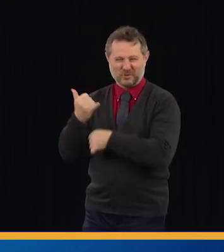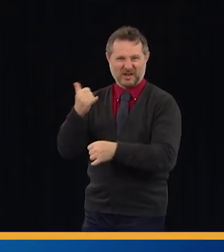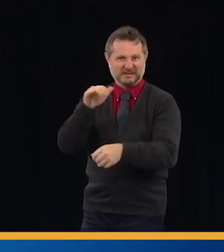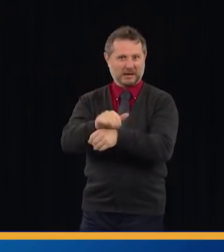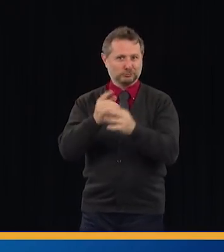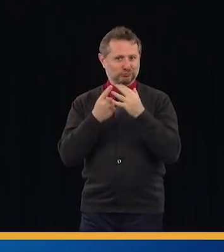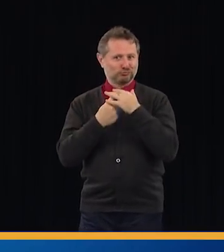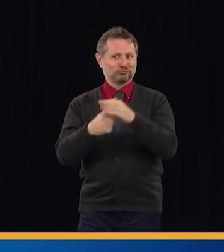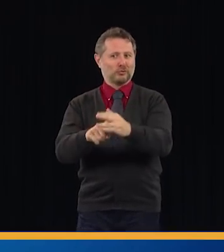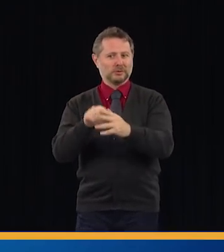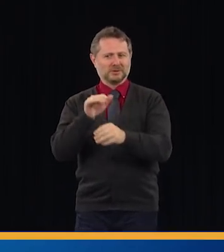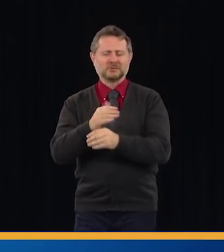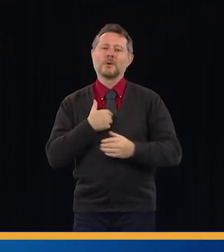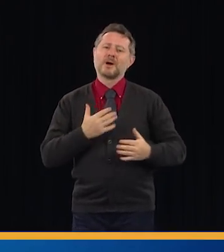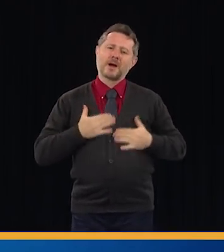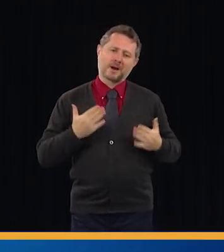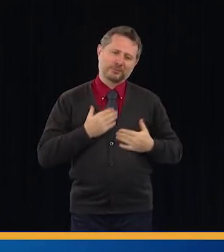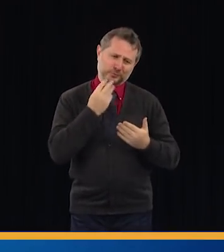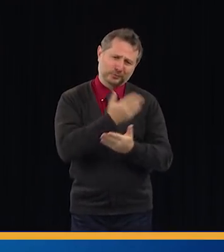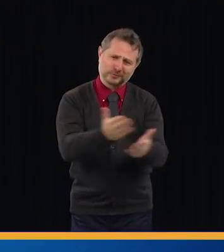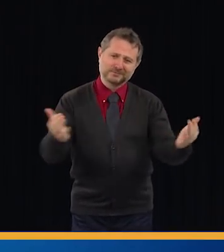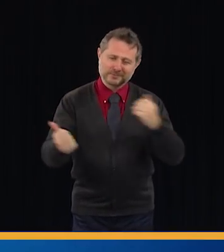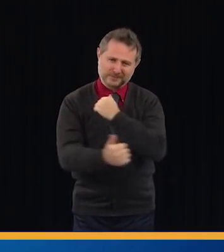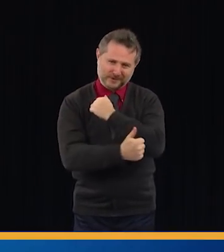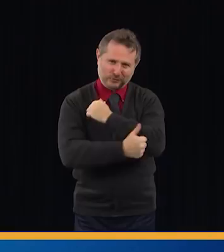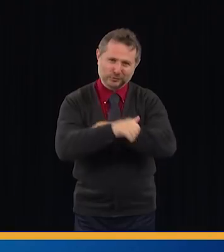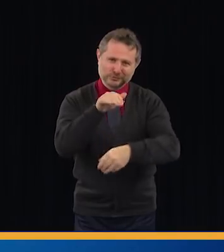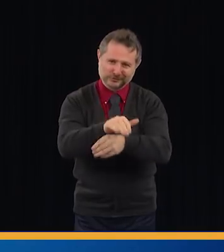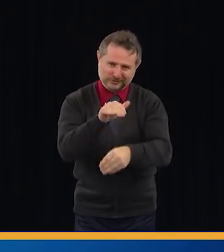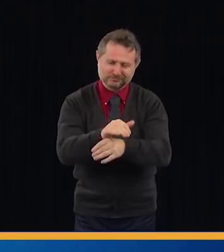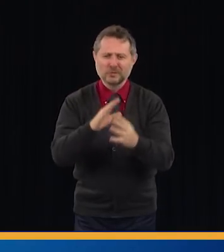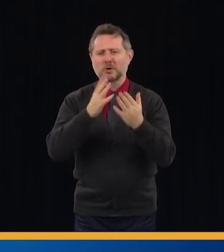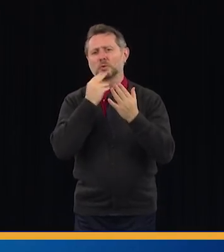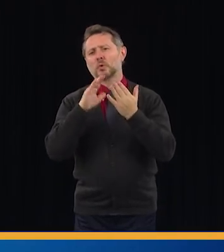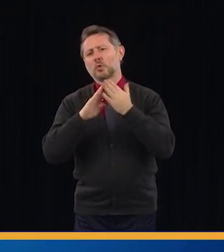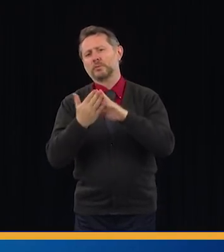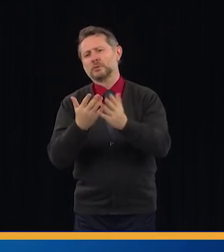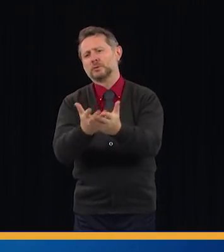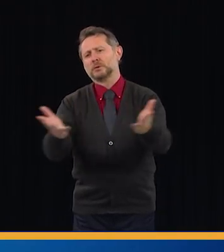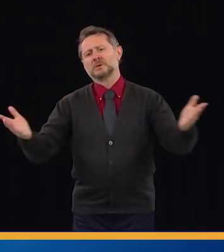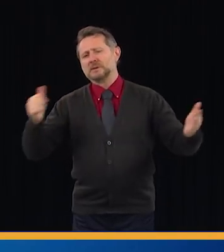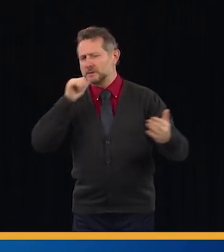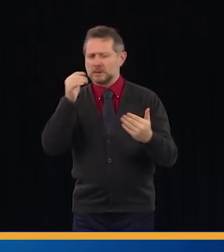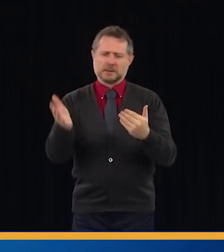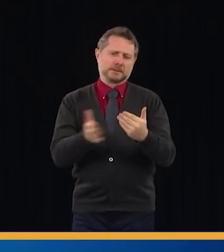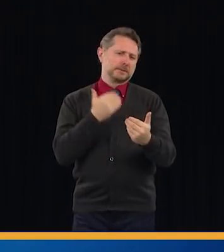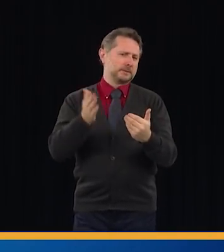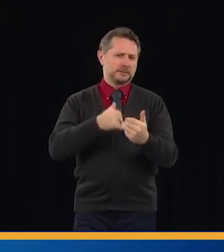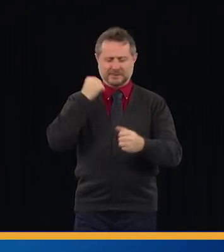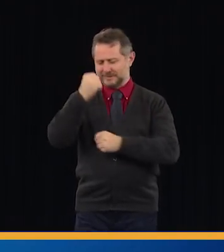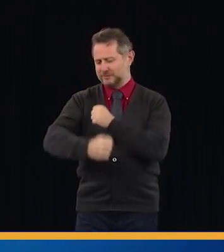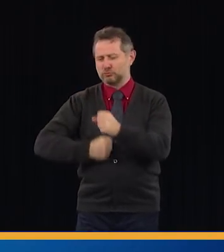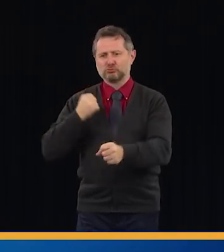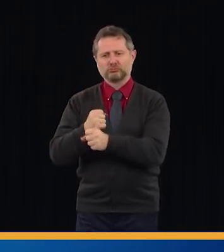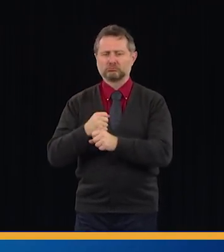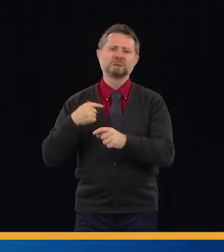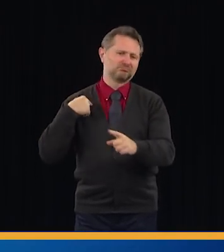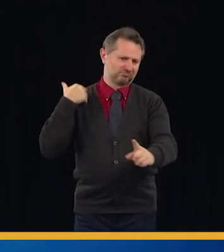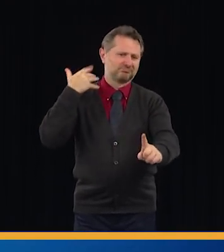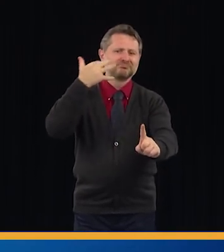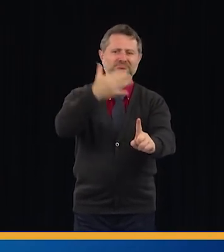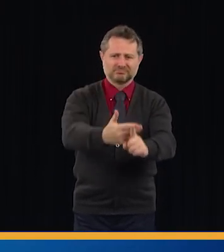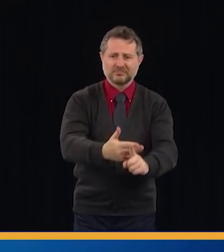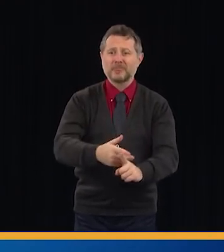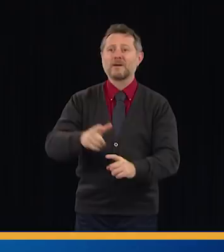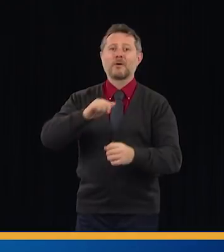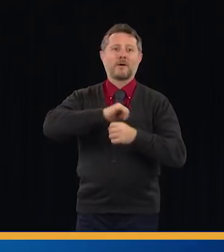happy Passover. The Jewish community has had a long and difficult year besides any of this. The number